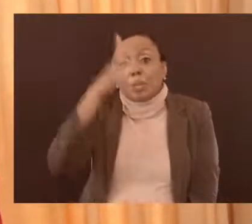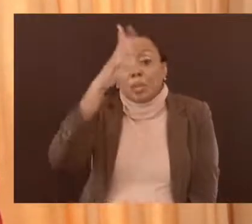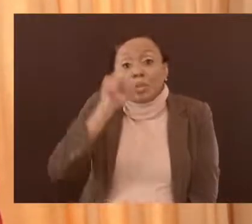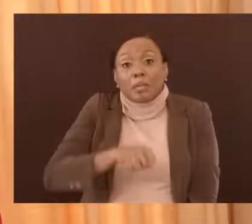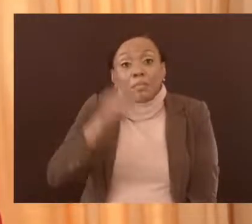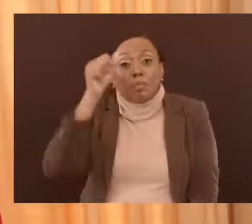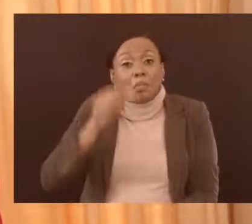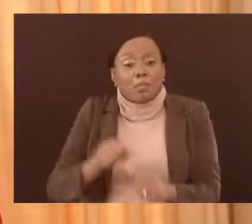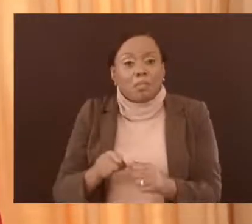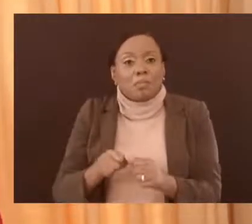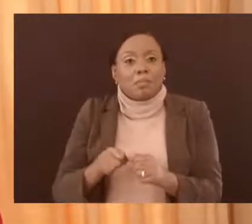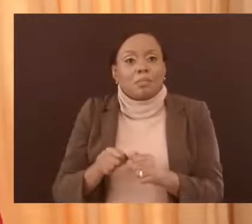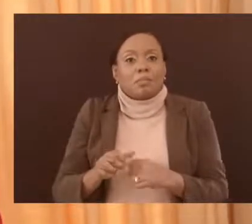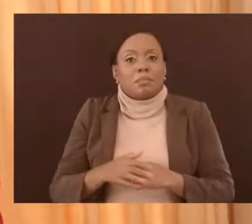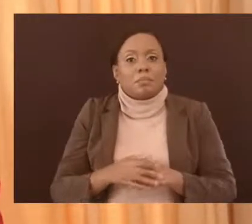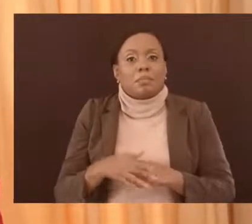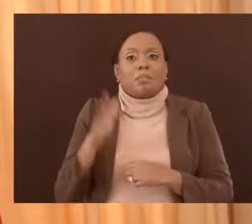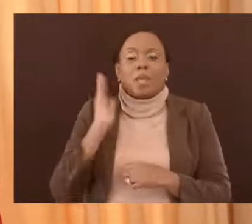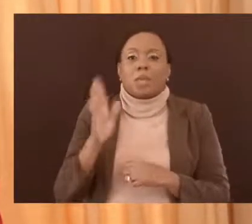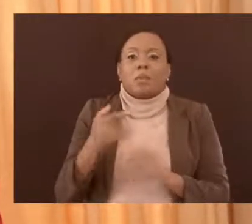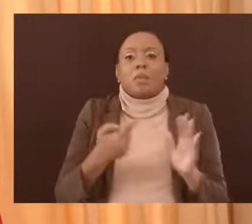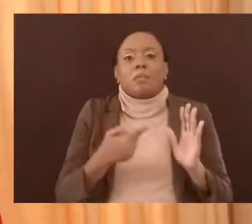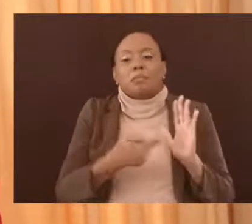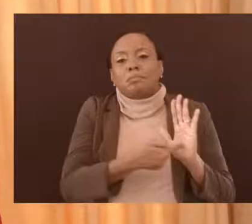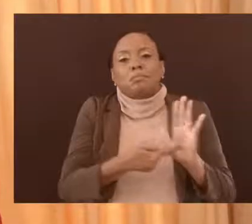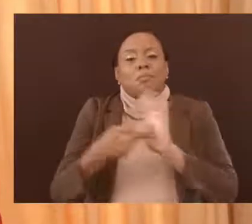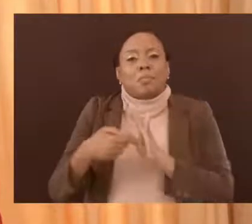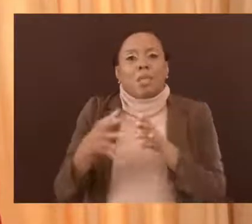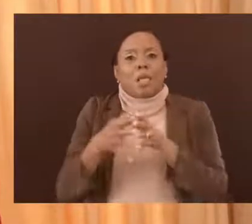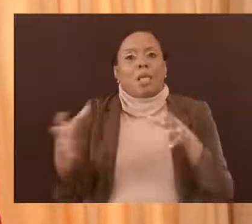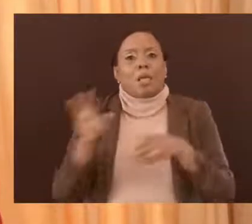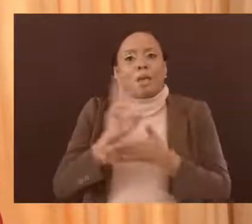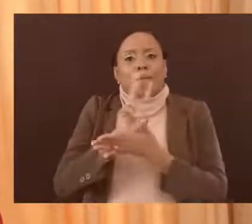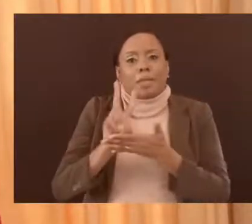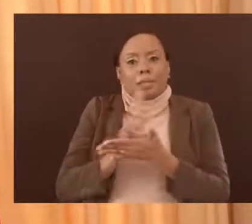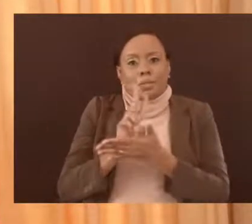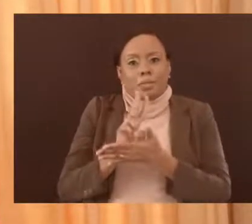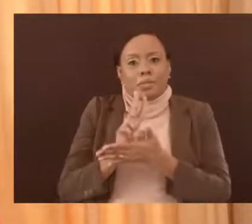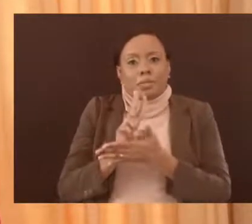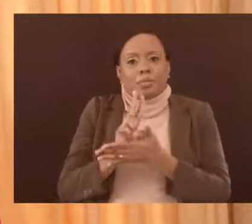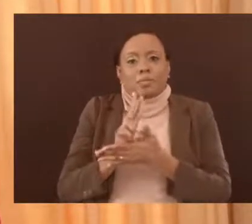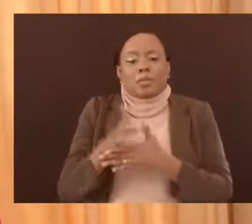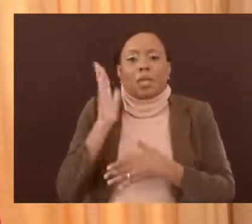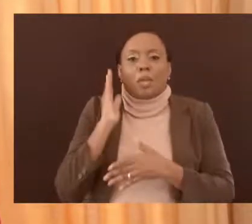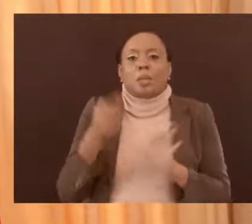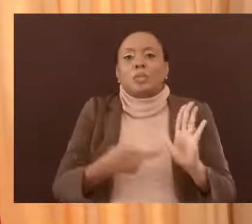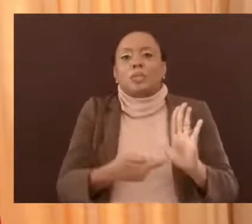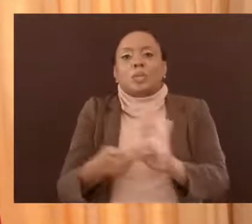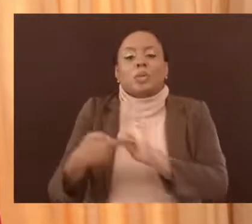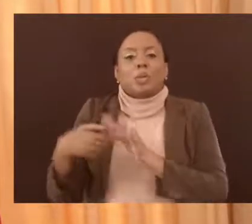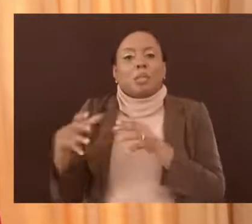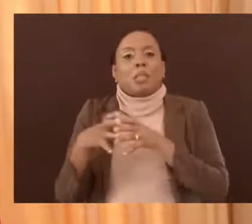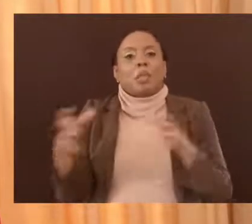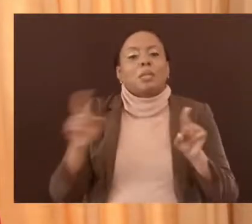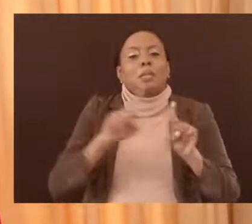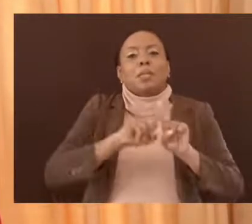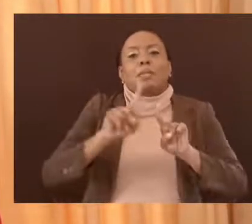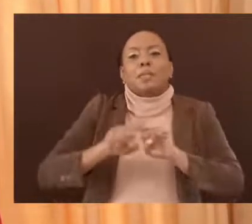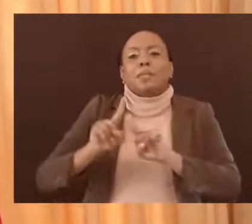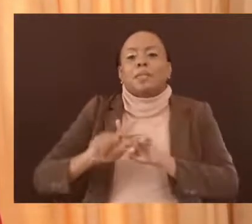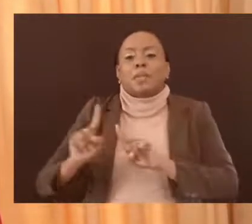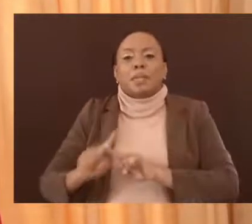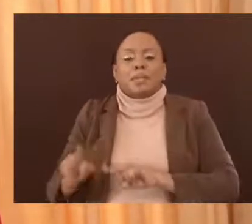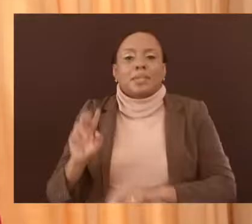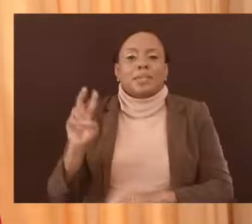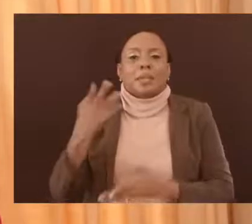days a number of videos that we're going to be releasing on what is really happening at a number of our secondary schools. Because I believe sometimes